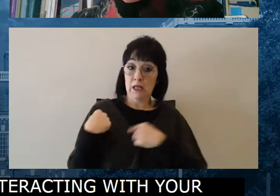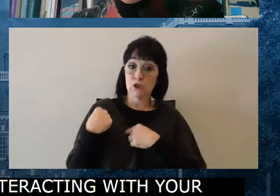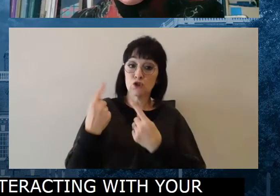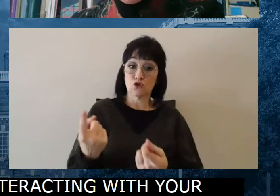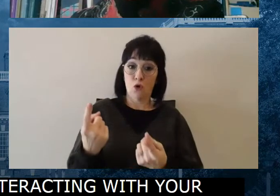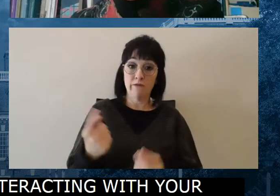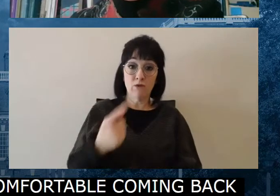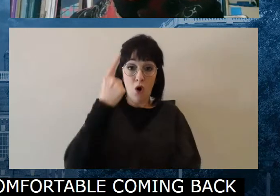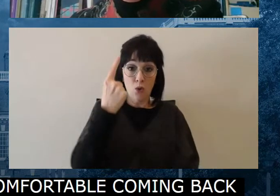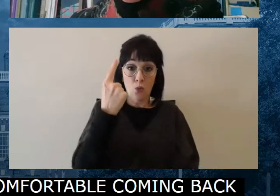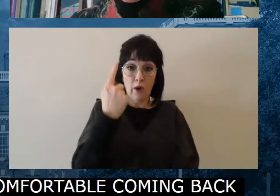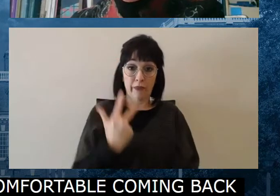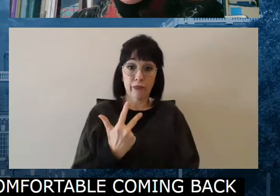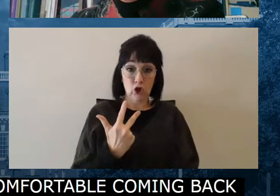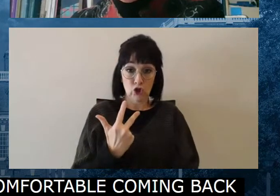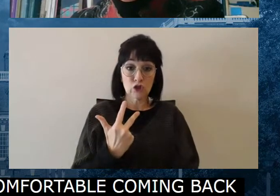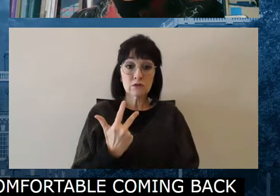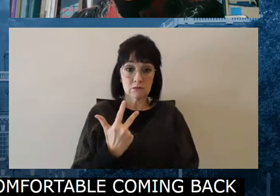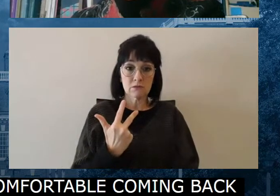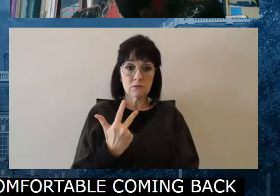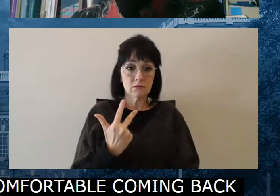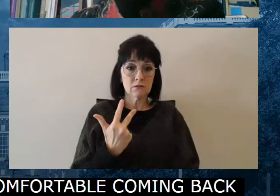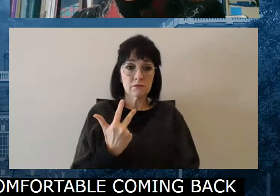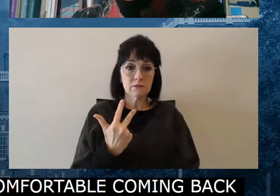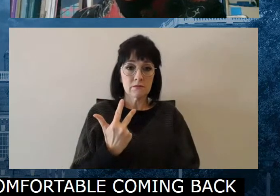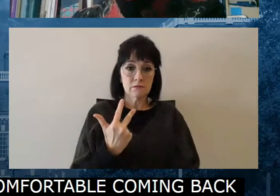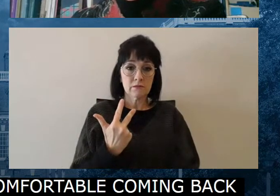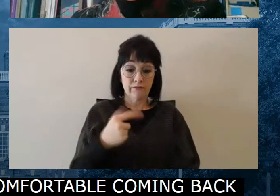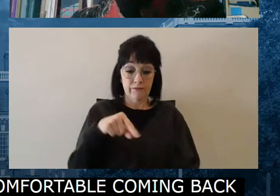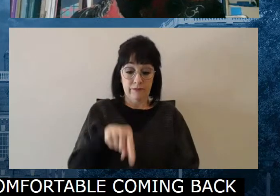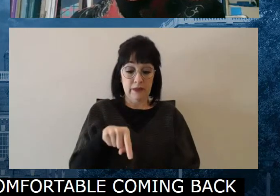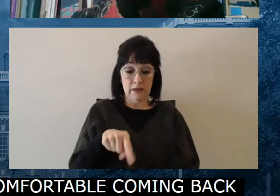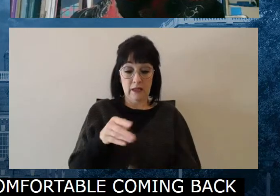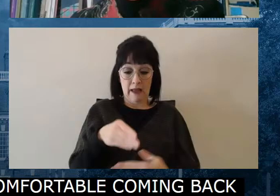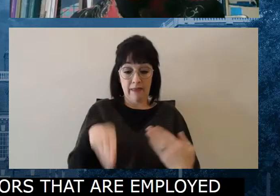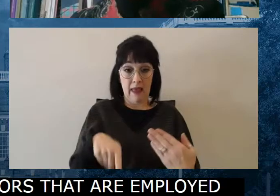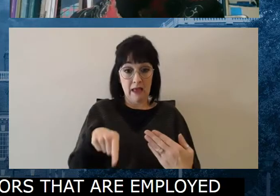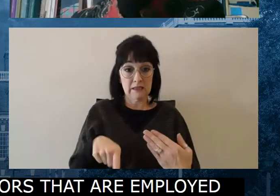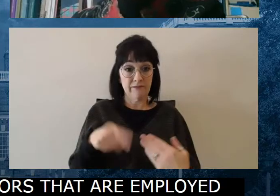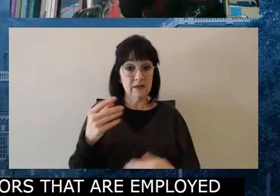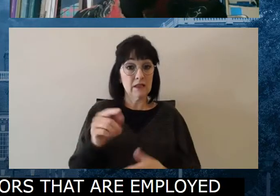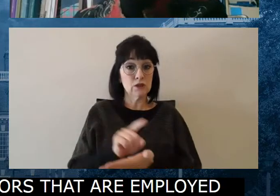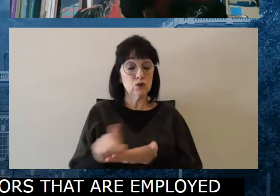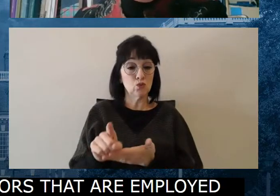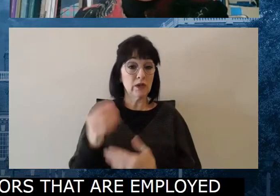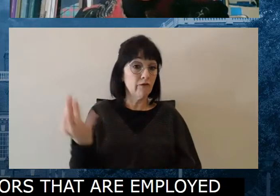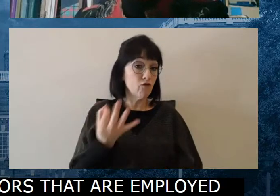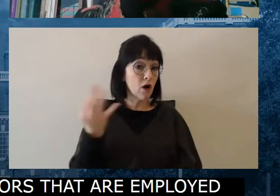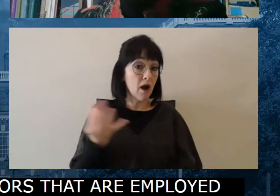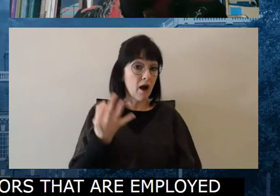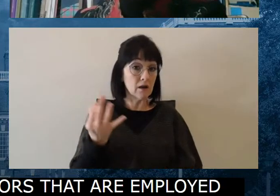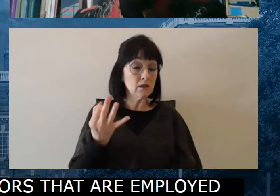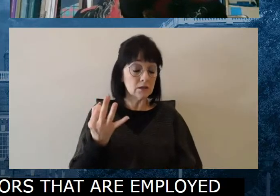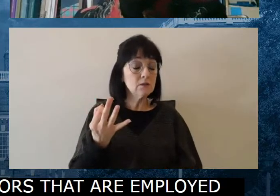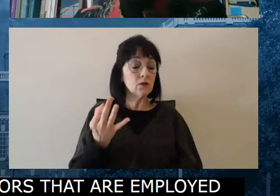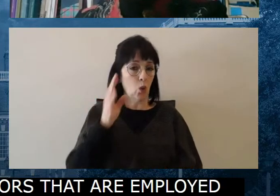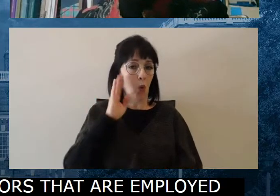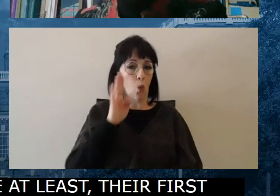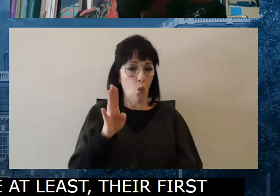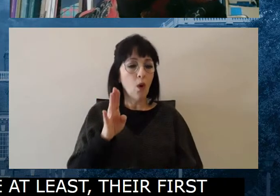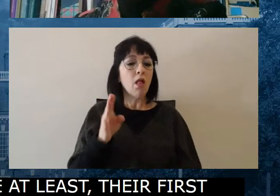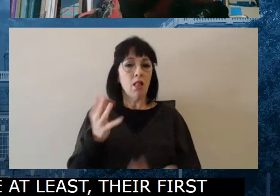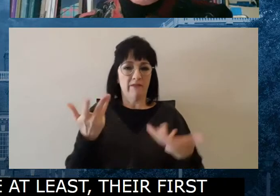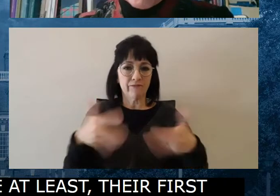have received at least their first dose by the end of the week. We're talking about 5,500 people approximately, and we're